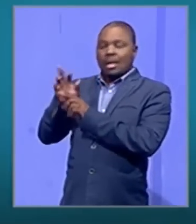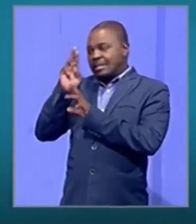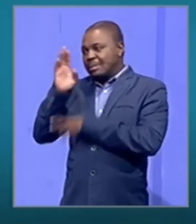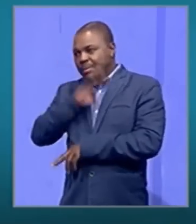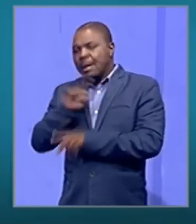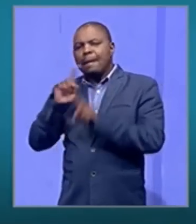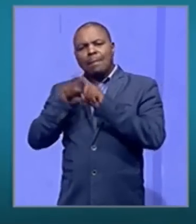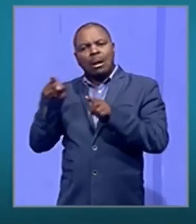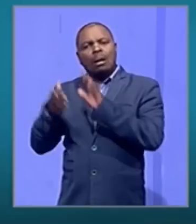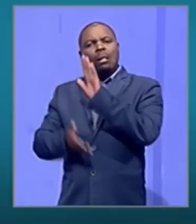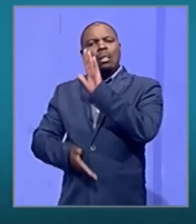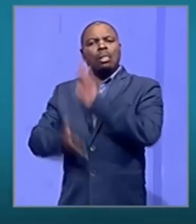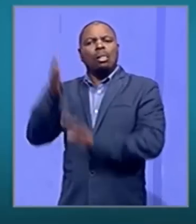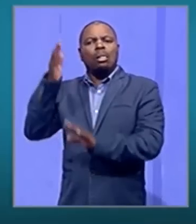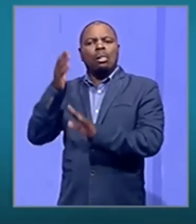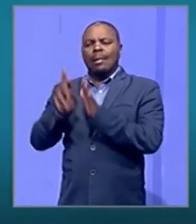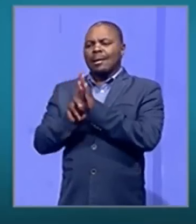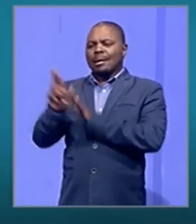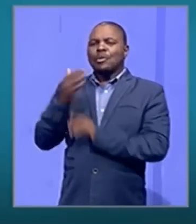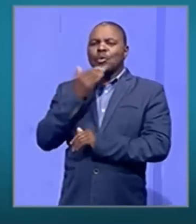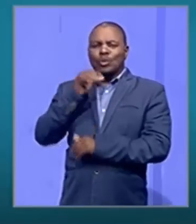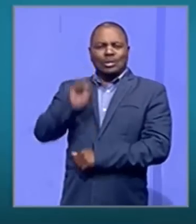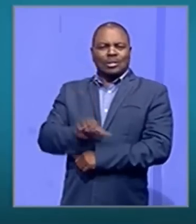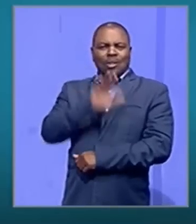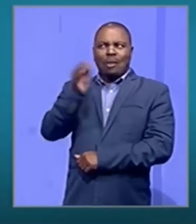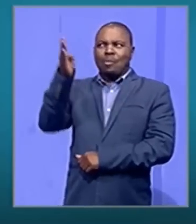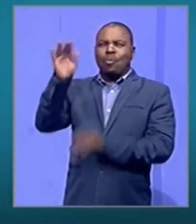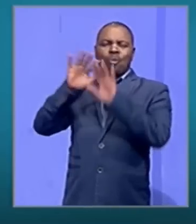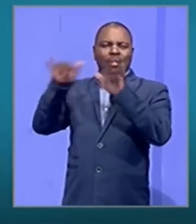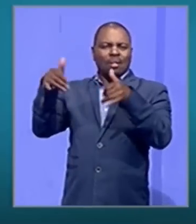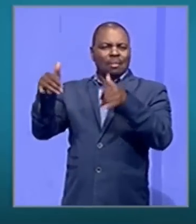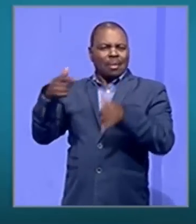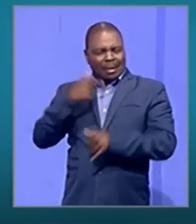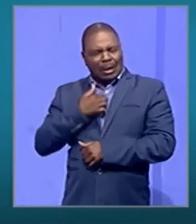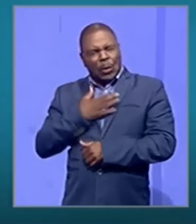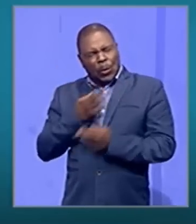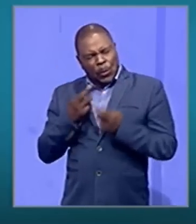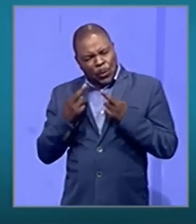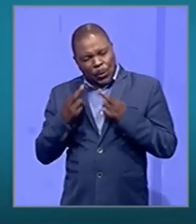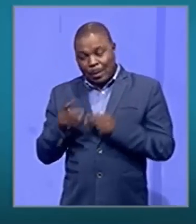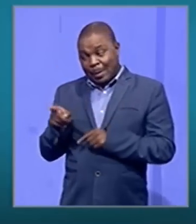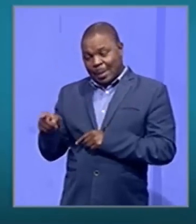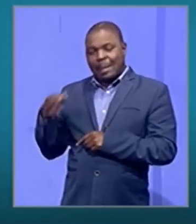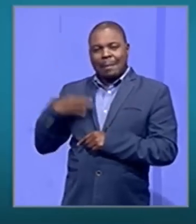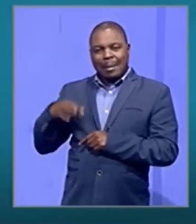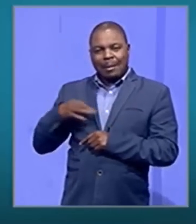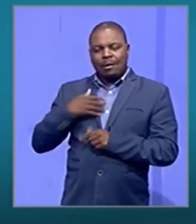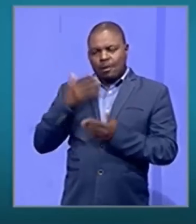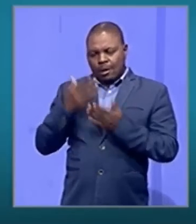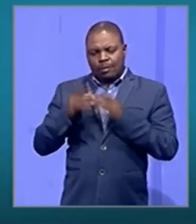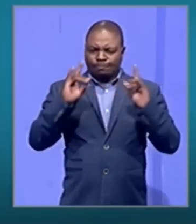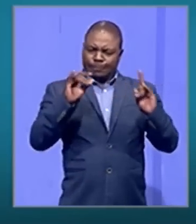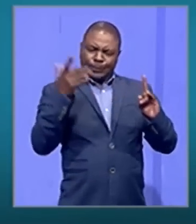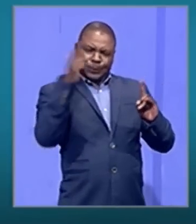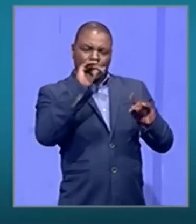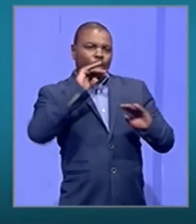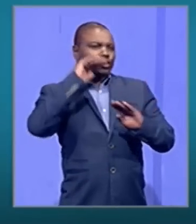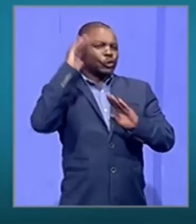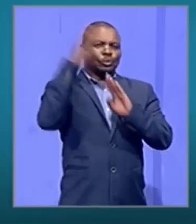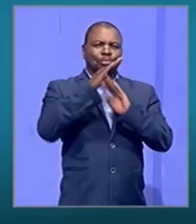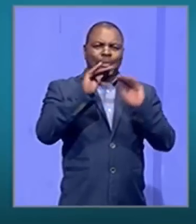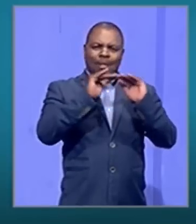sa yo emela Afrika Borwa sebjaneng sa lefase. Nna ke lakatsa ge nkabe banyana ba filwe lepatlelo la maemo a